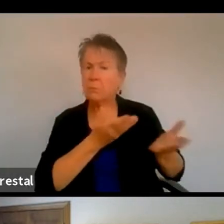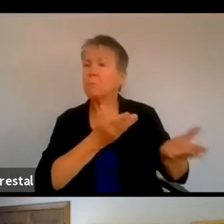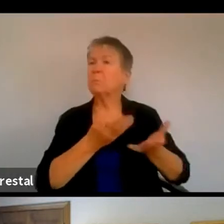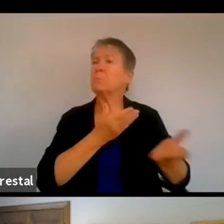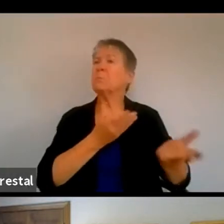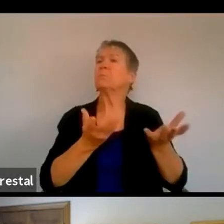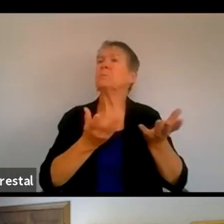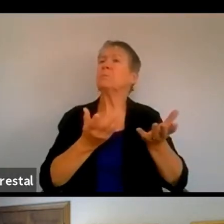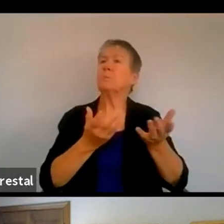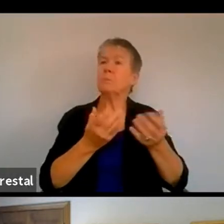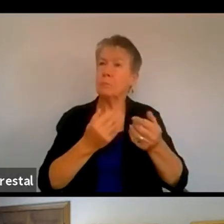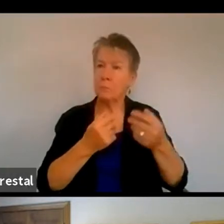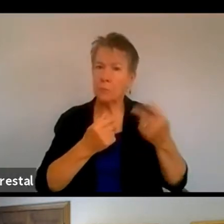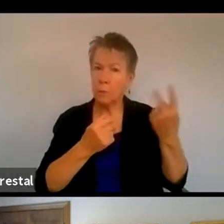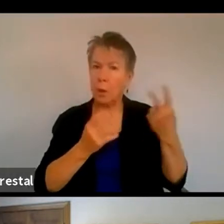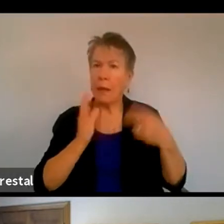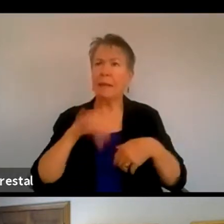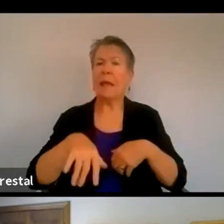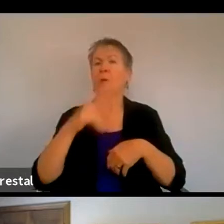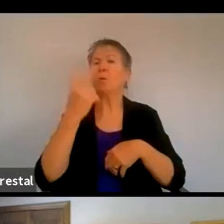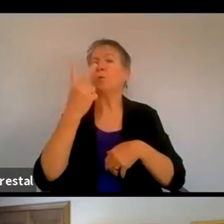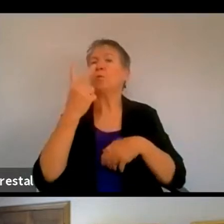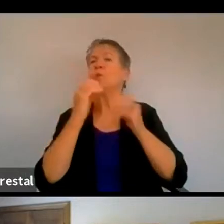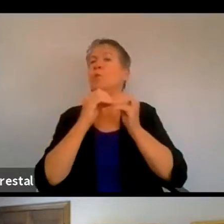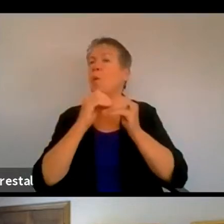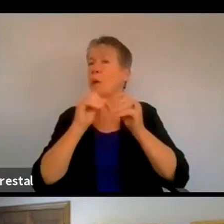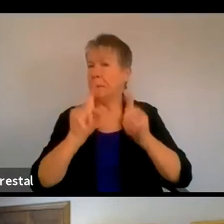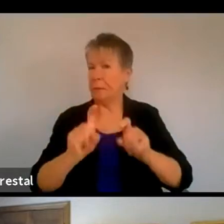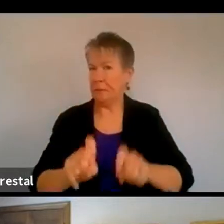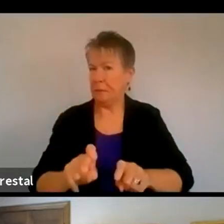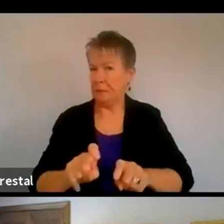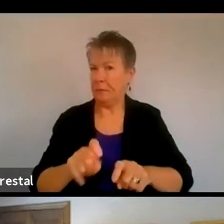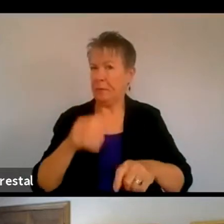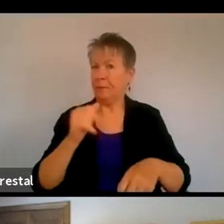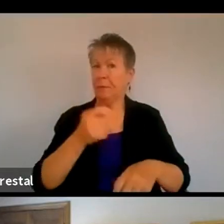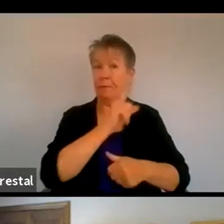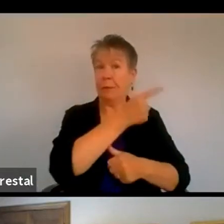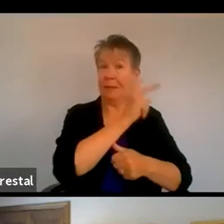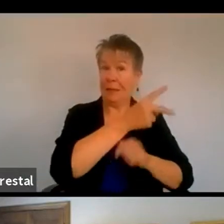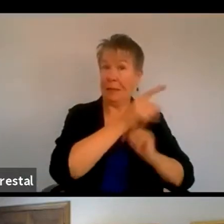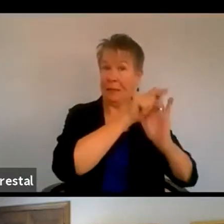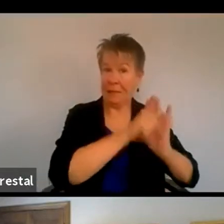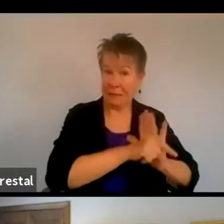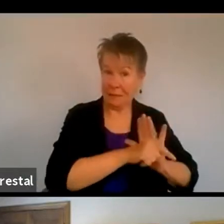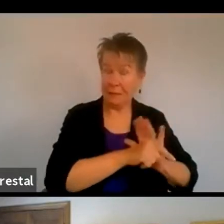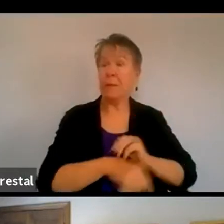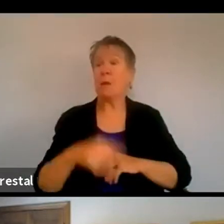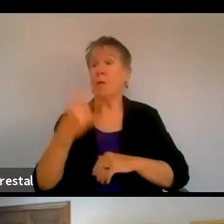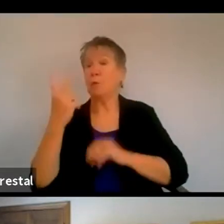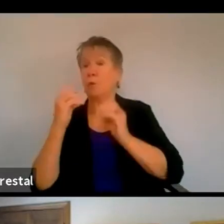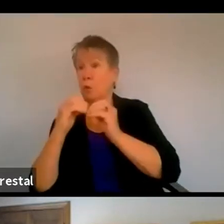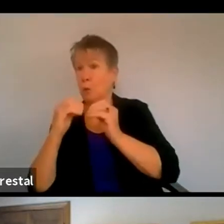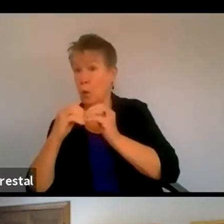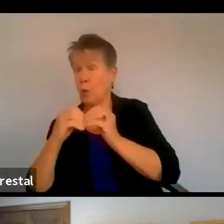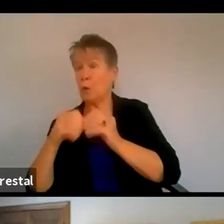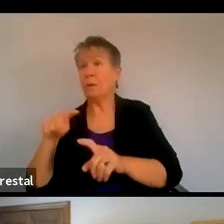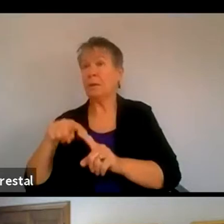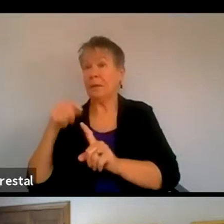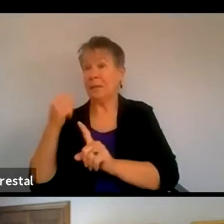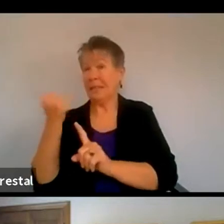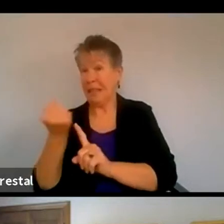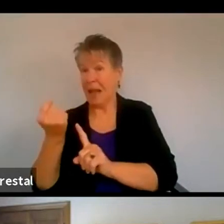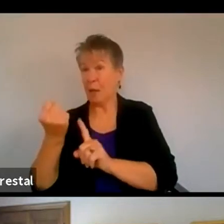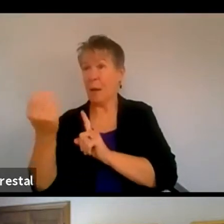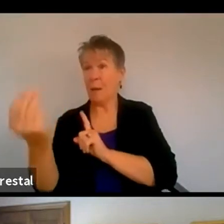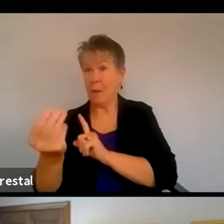tests before we re-engage at any level. And by the way, that'll be 4 tests in the space of 7